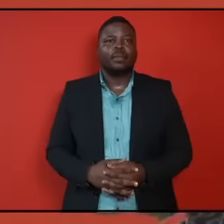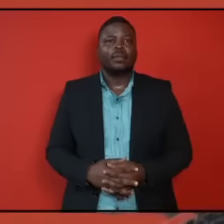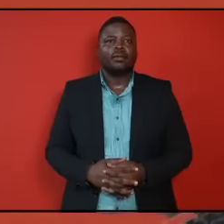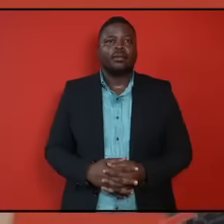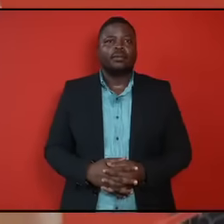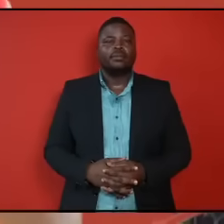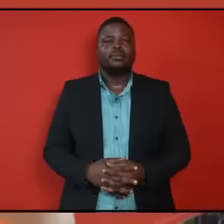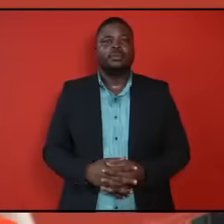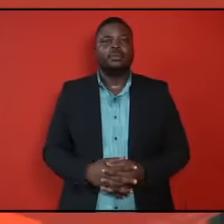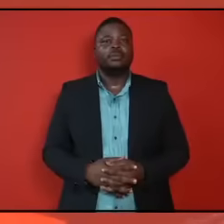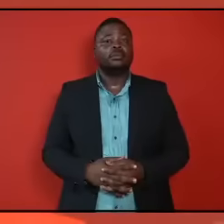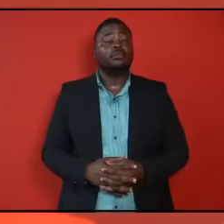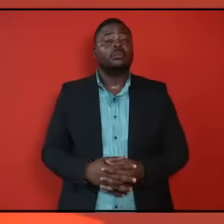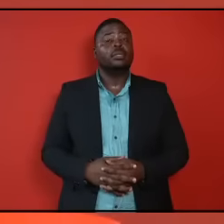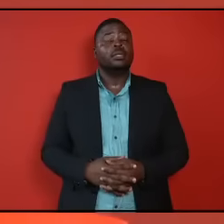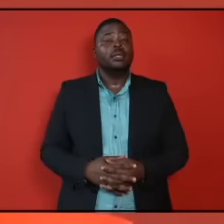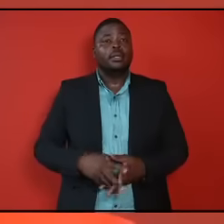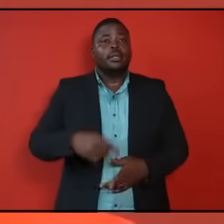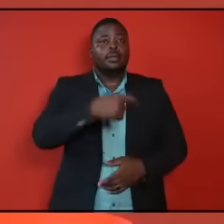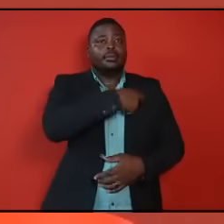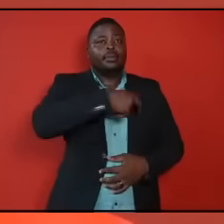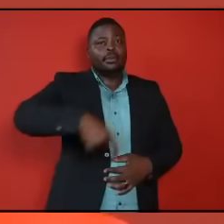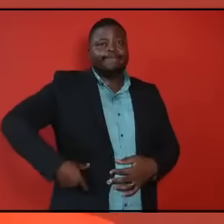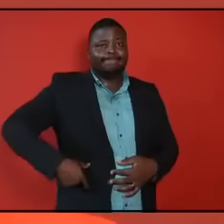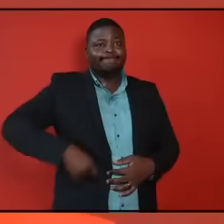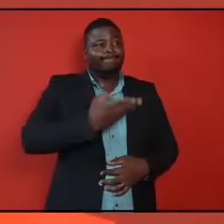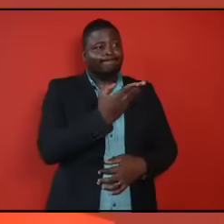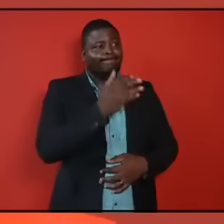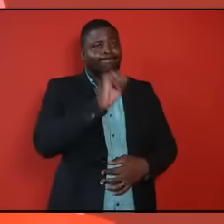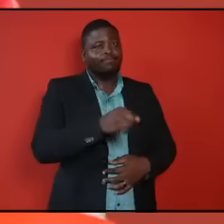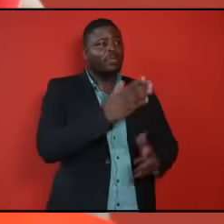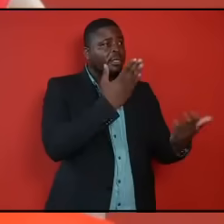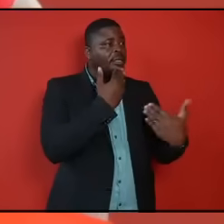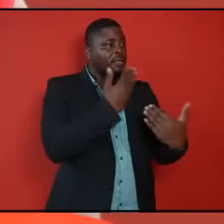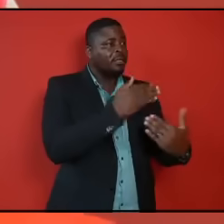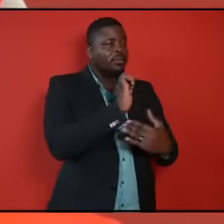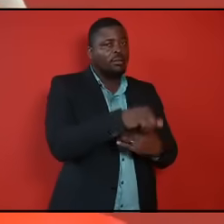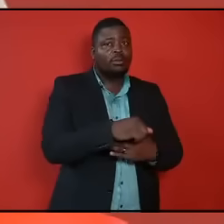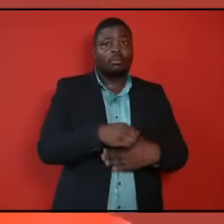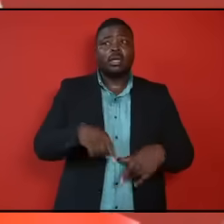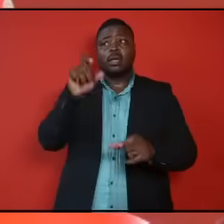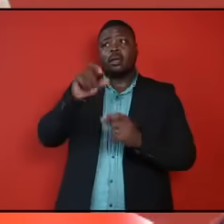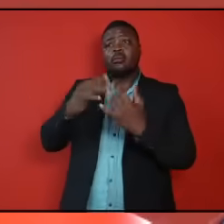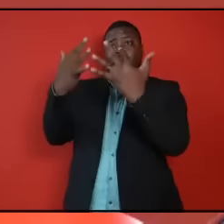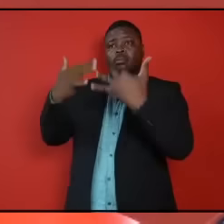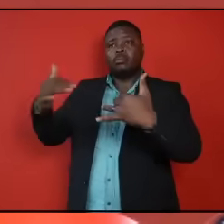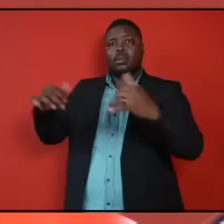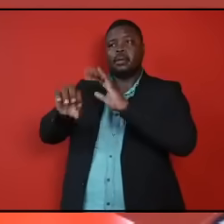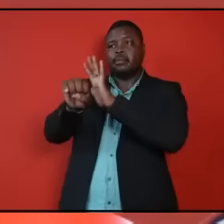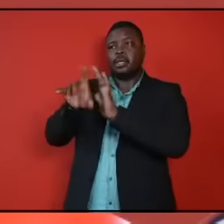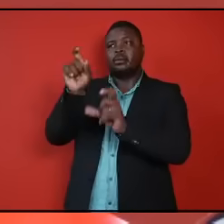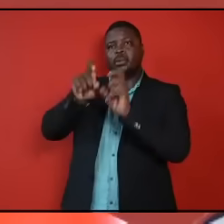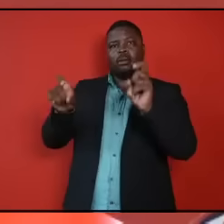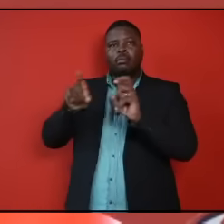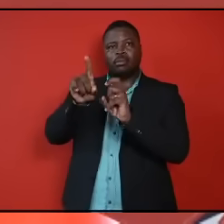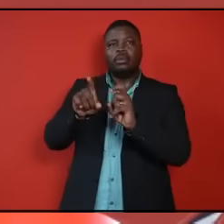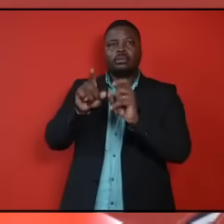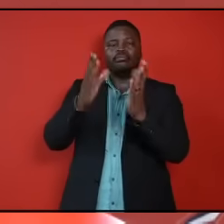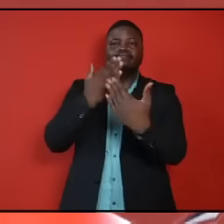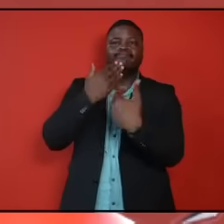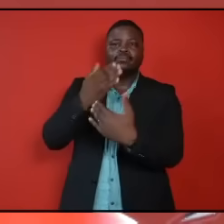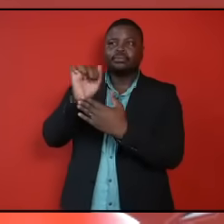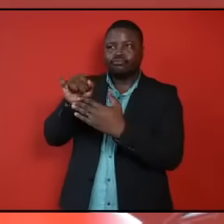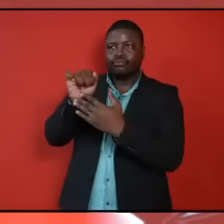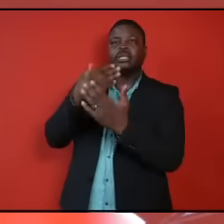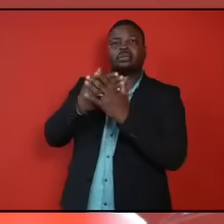Thank you very much, President. We will now take a round of questions from the members of the media which are present here today. I'll take the first